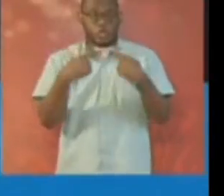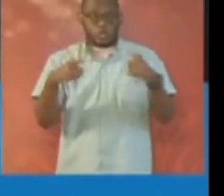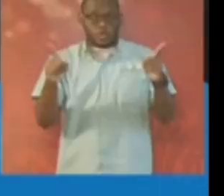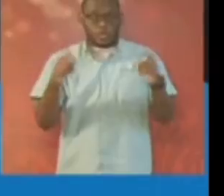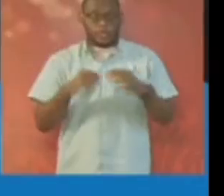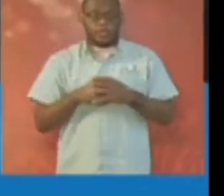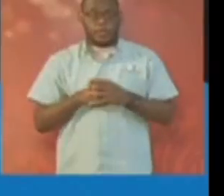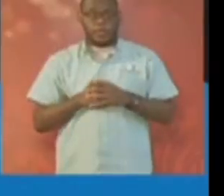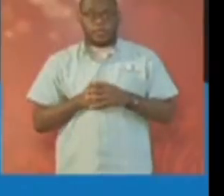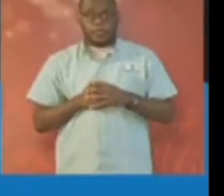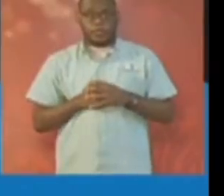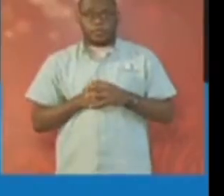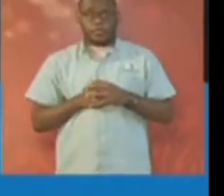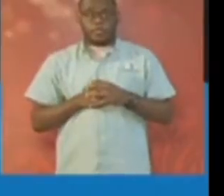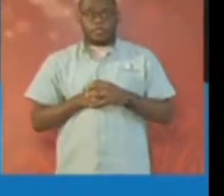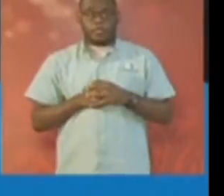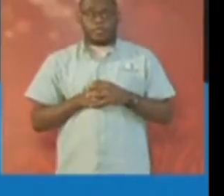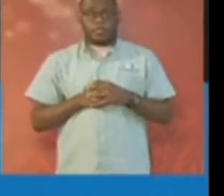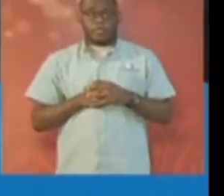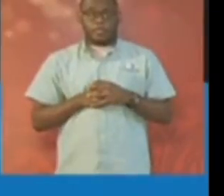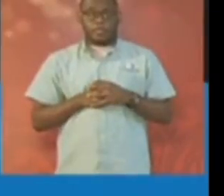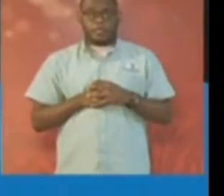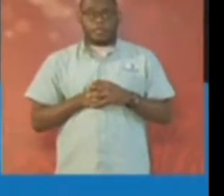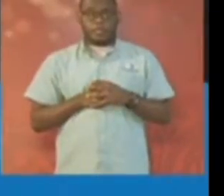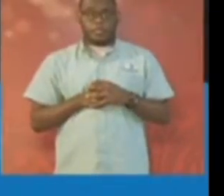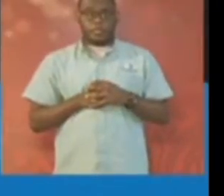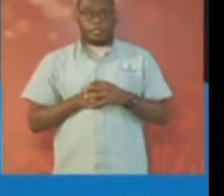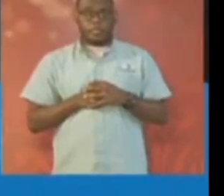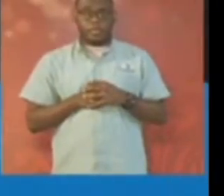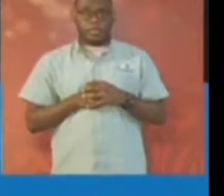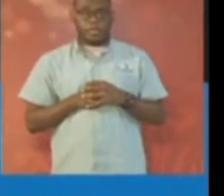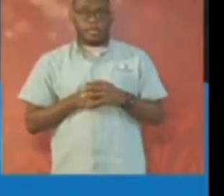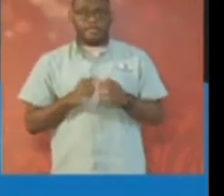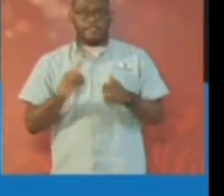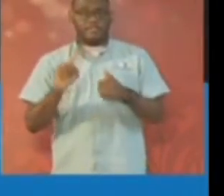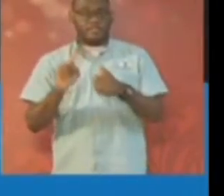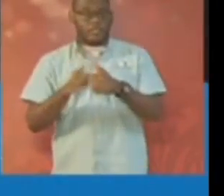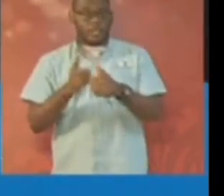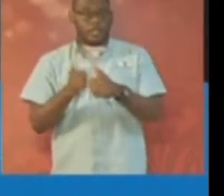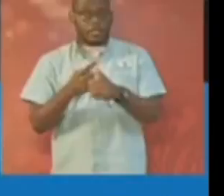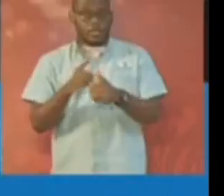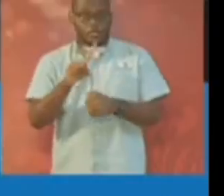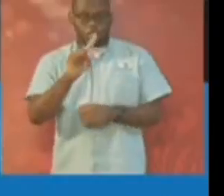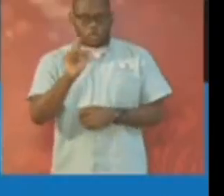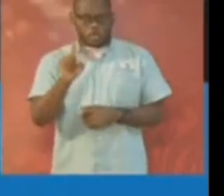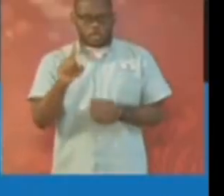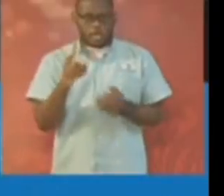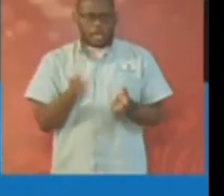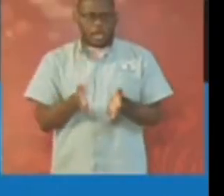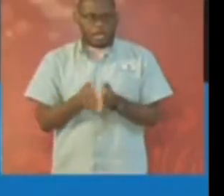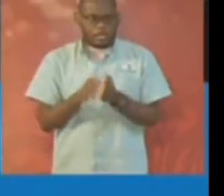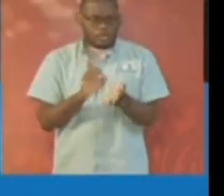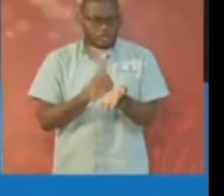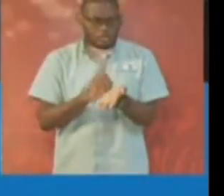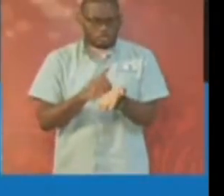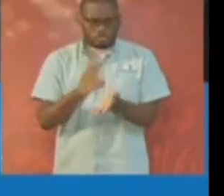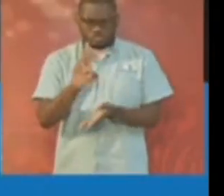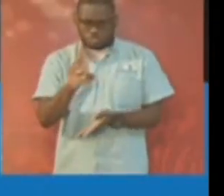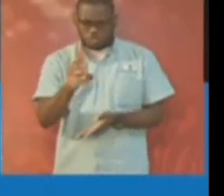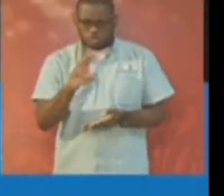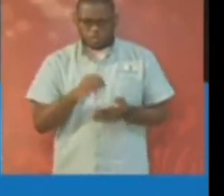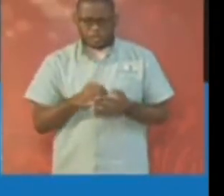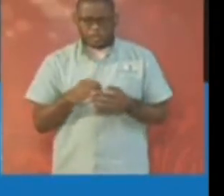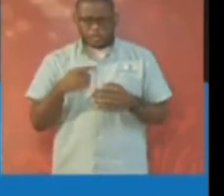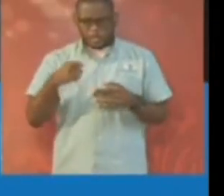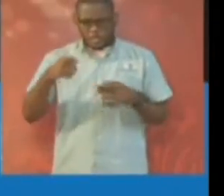You're muted. My first question is for Dr. Richards. Doctor, the Prime Minister said a few